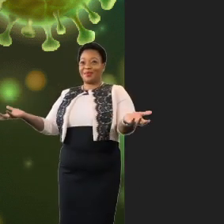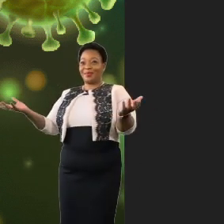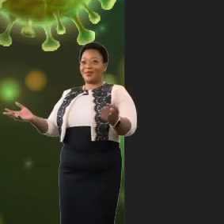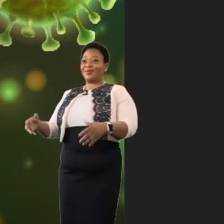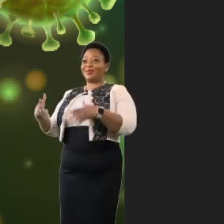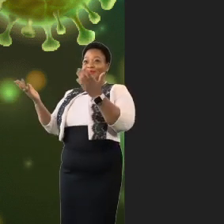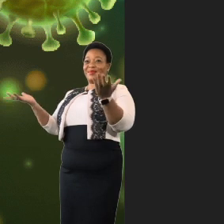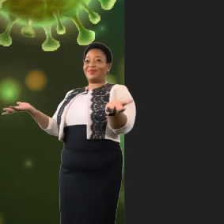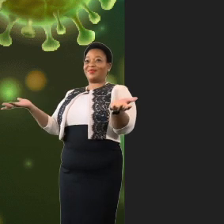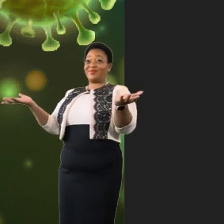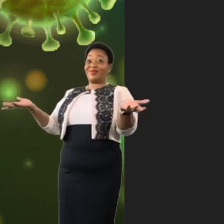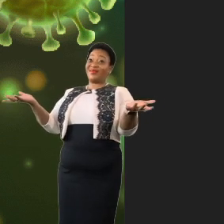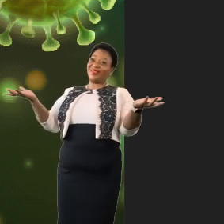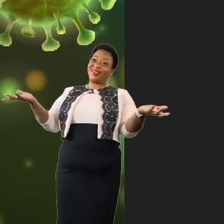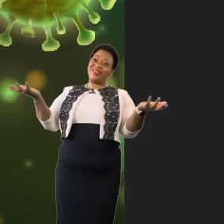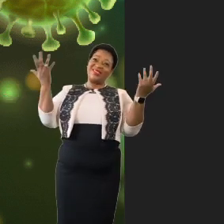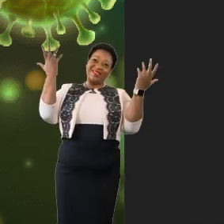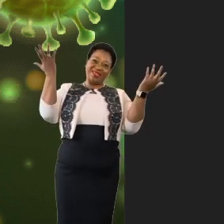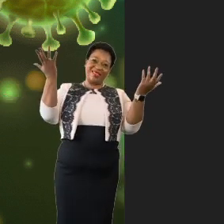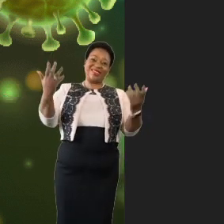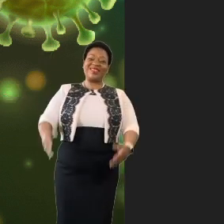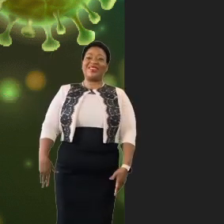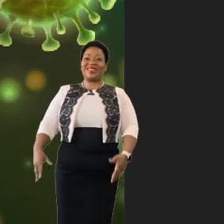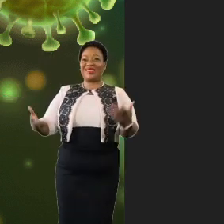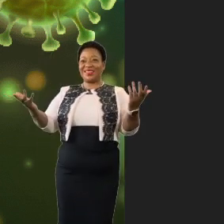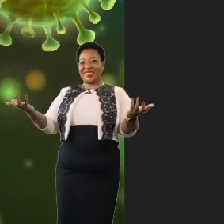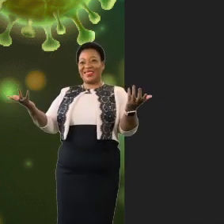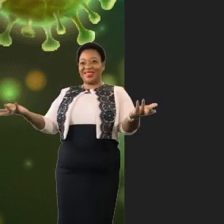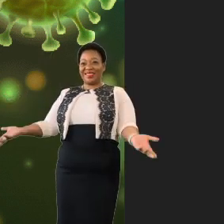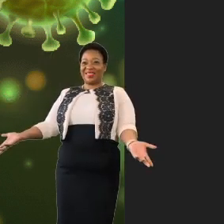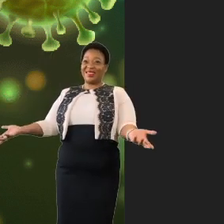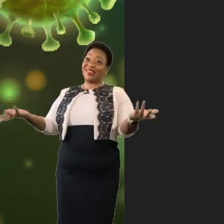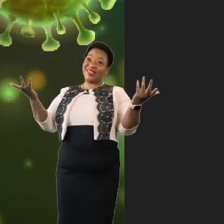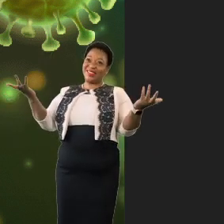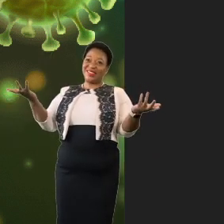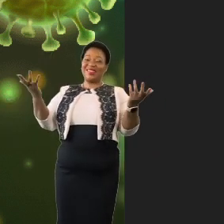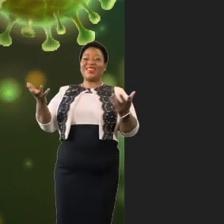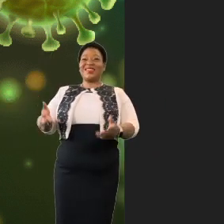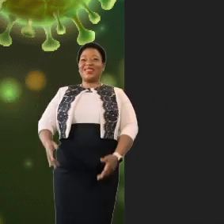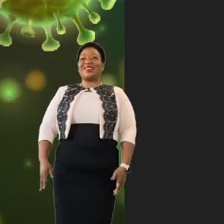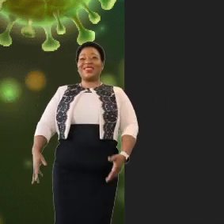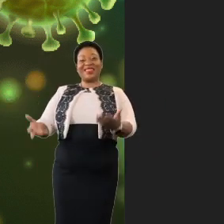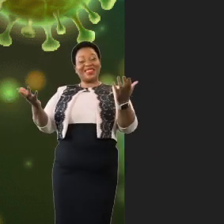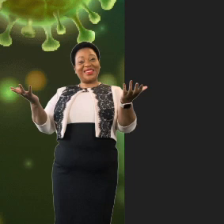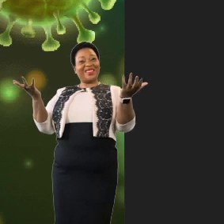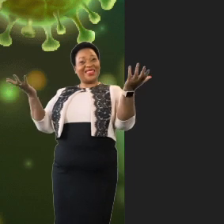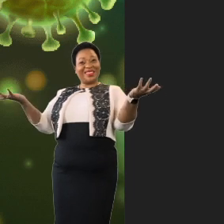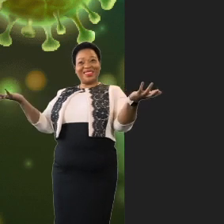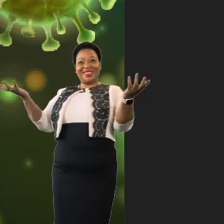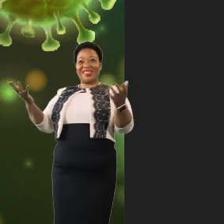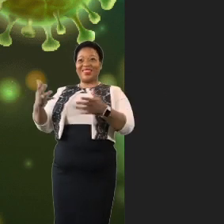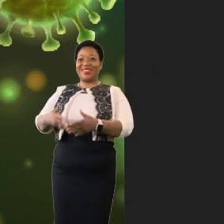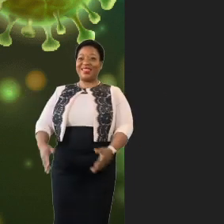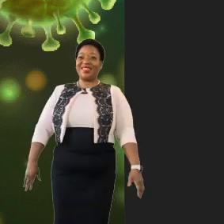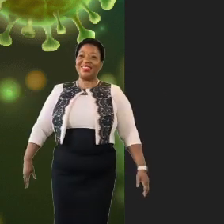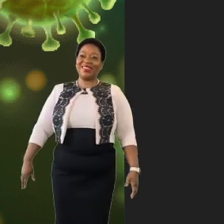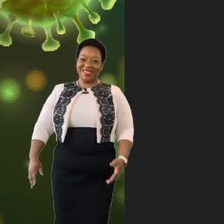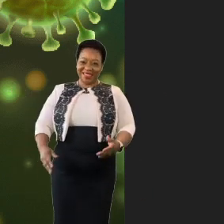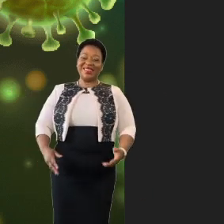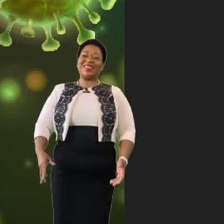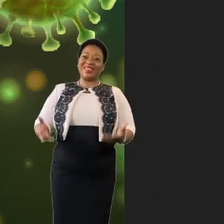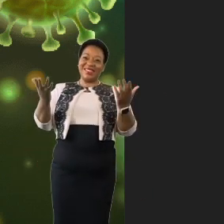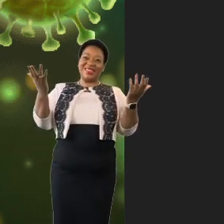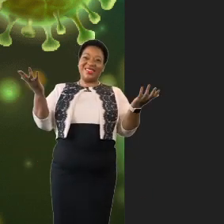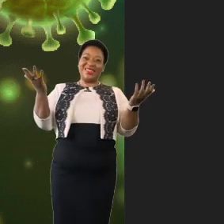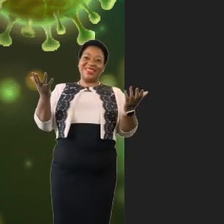presentation, we must also be able upfront to pre-identify what we